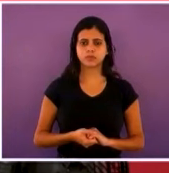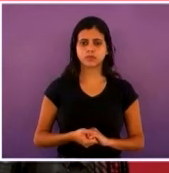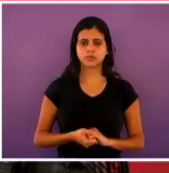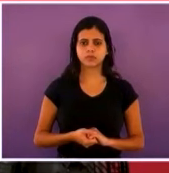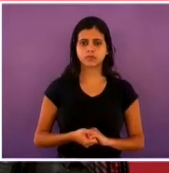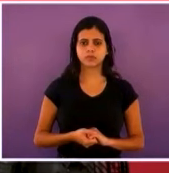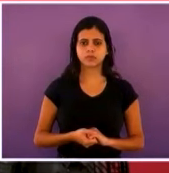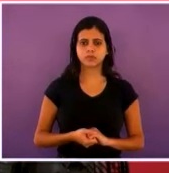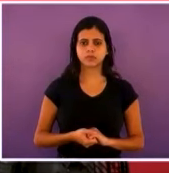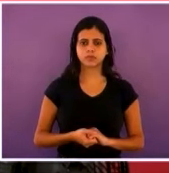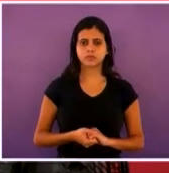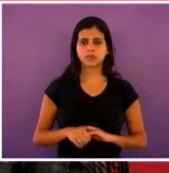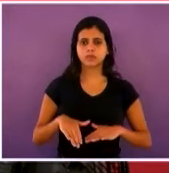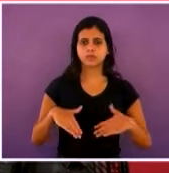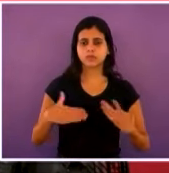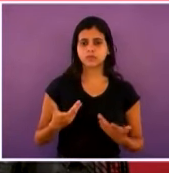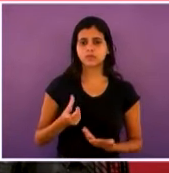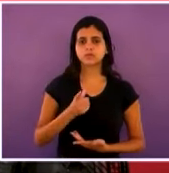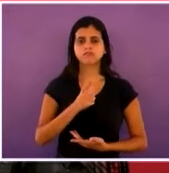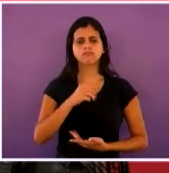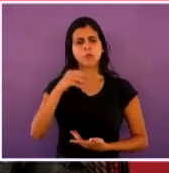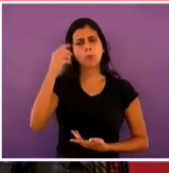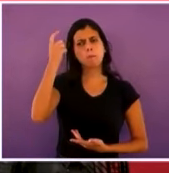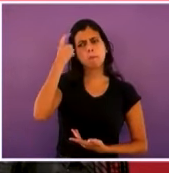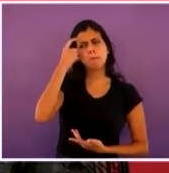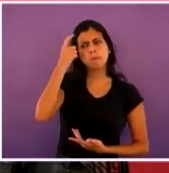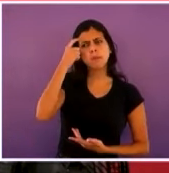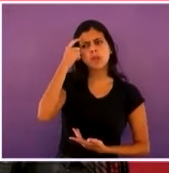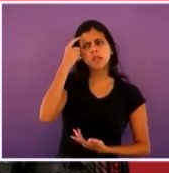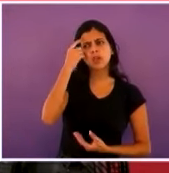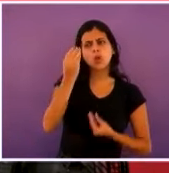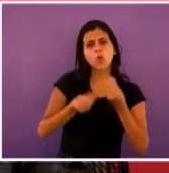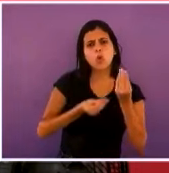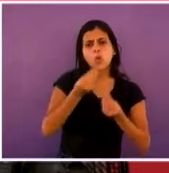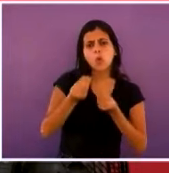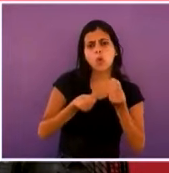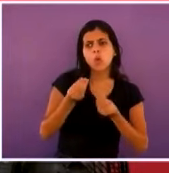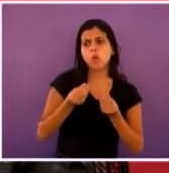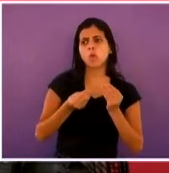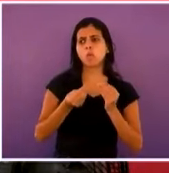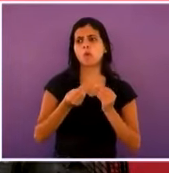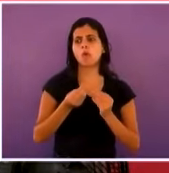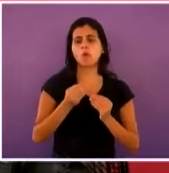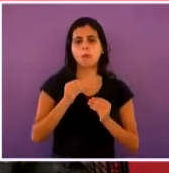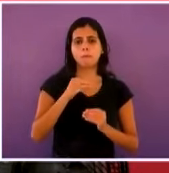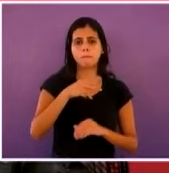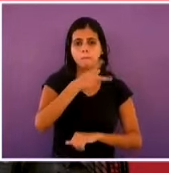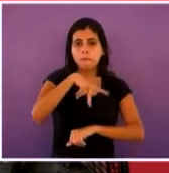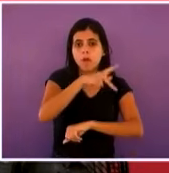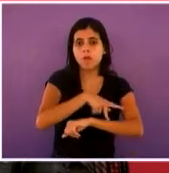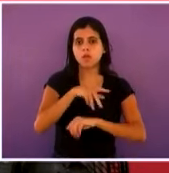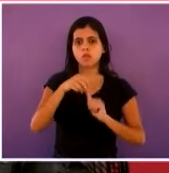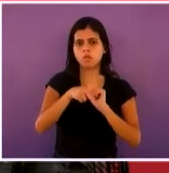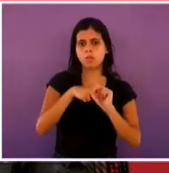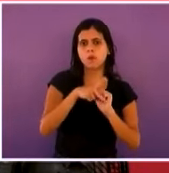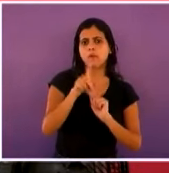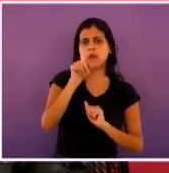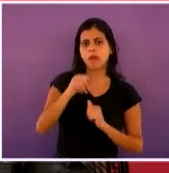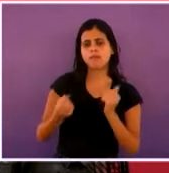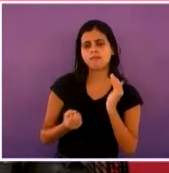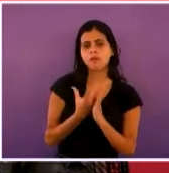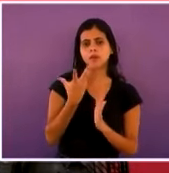is designed. Então tenha na sua mente da maneira como a praça de São Pedro ela é desenhada.